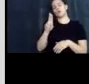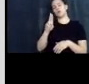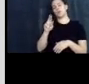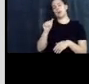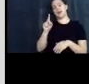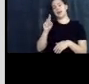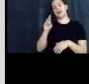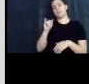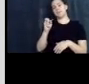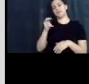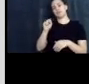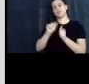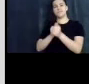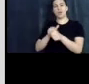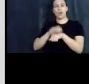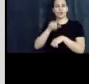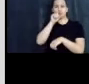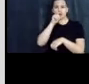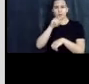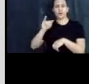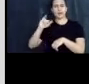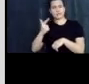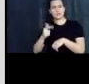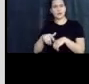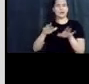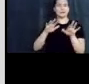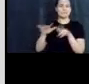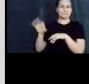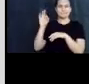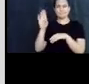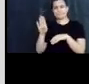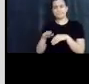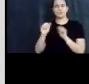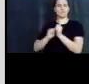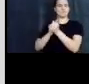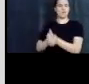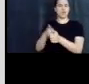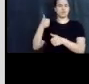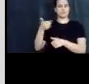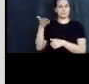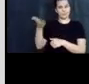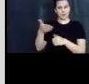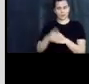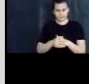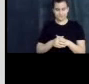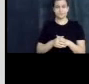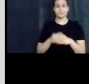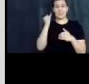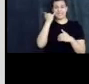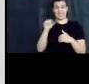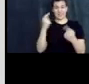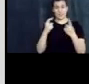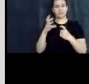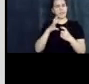Instagram, your general social media platforms. I encourage you, if you have questions, to reach out. You can reach out to me or